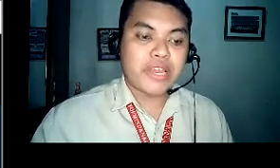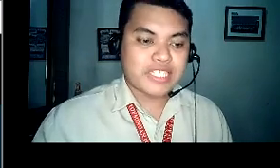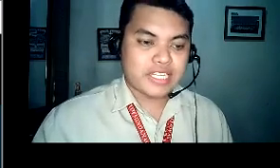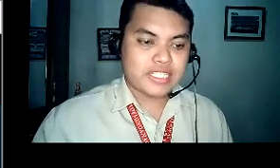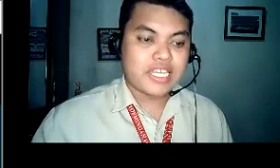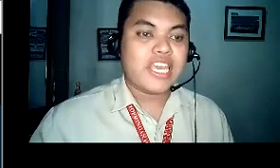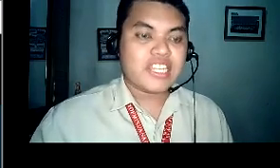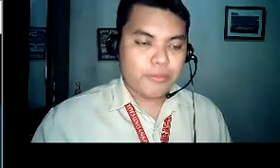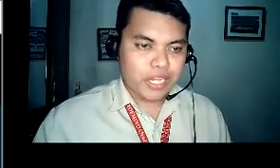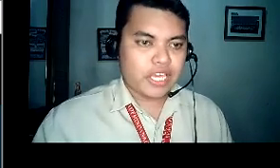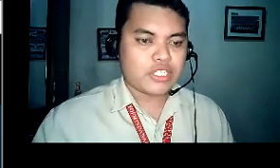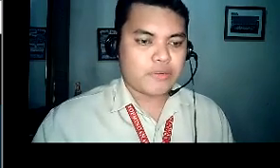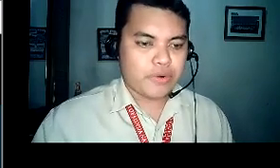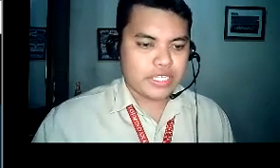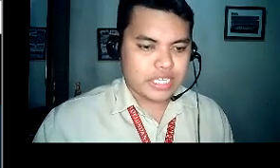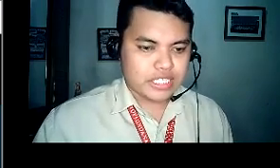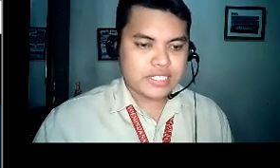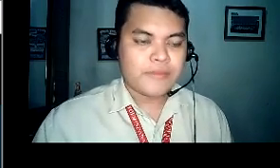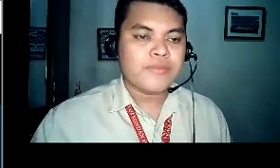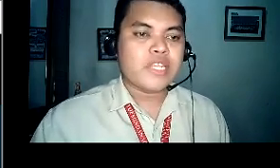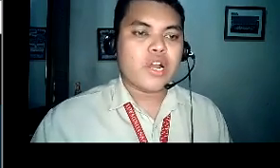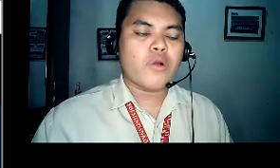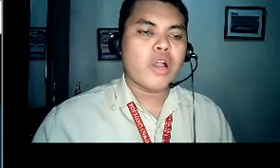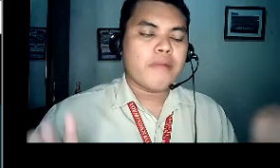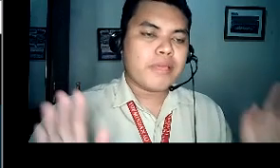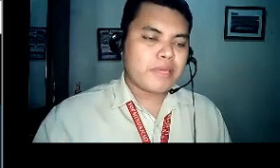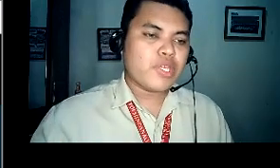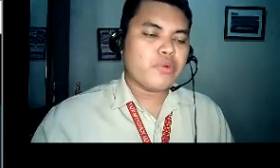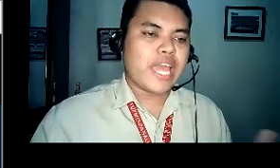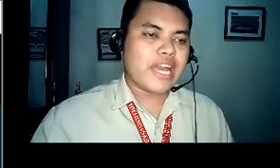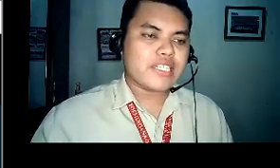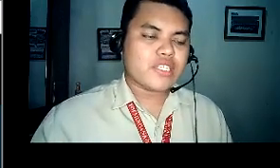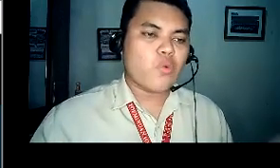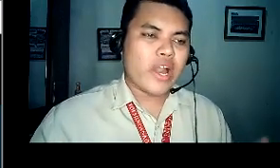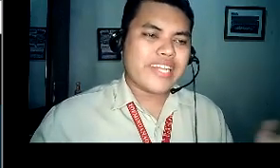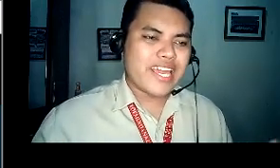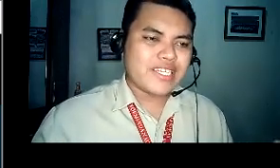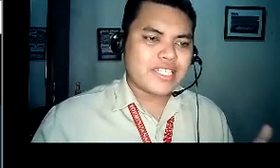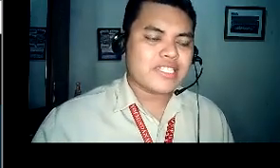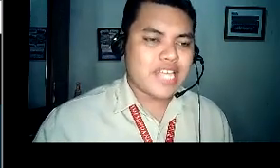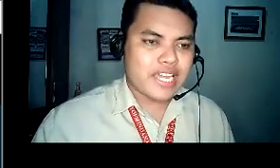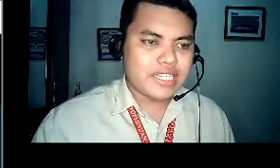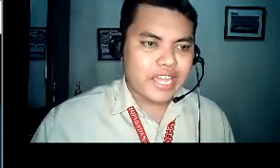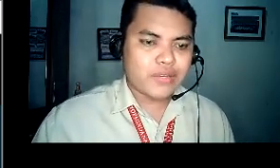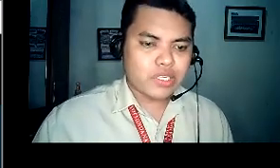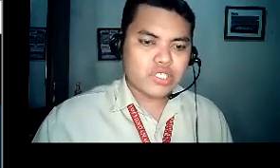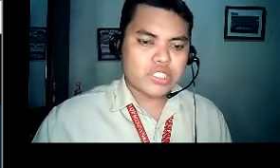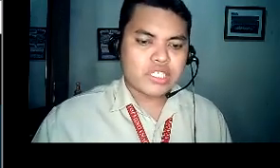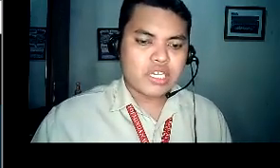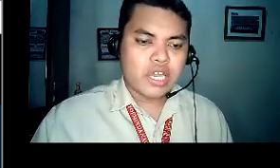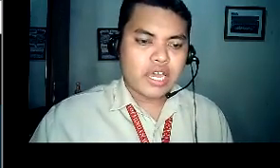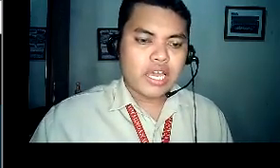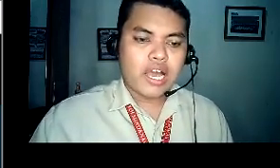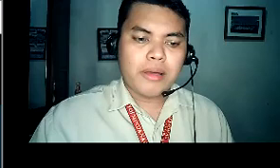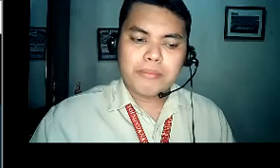communication present in the communication process. Now, maybe you would ask, what is sign language?